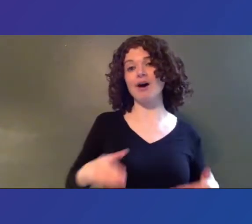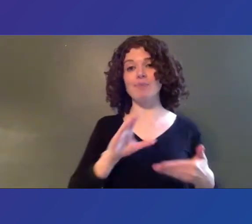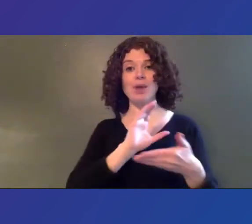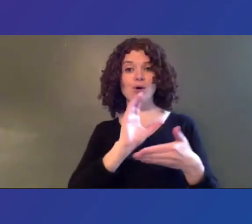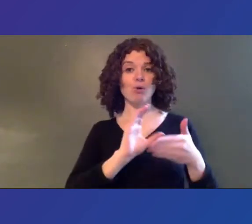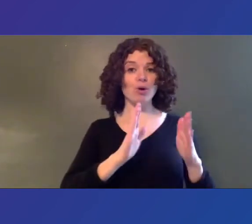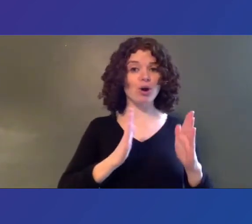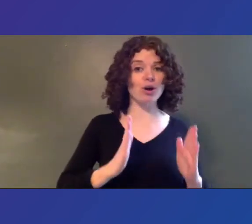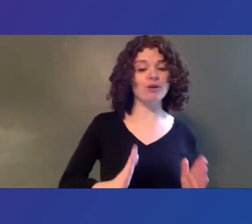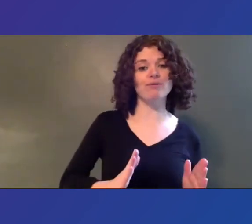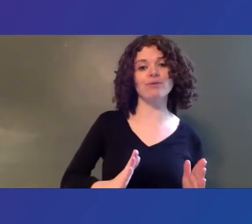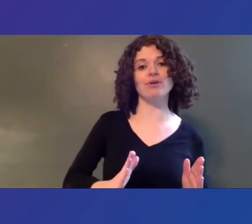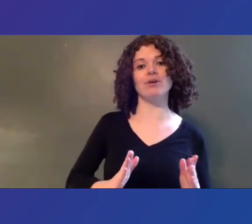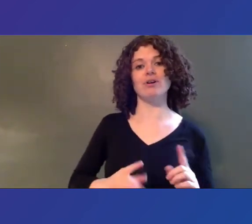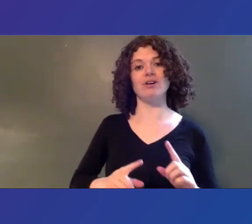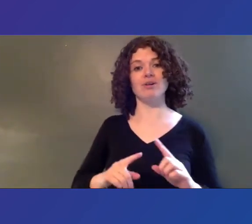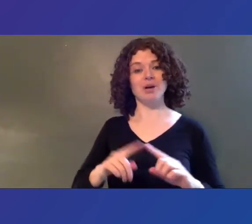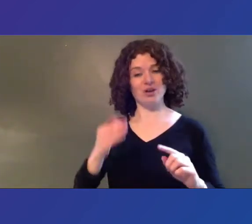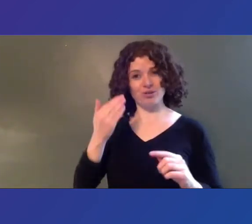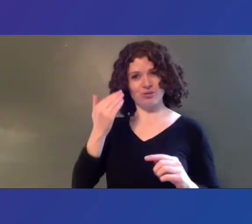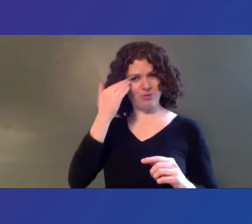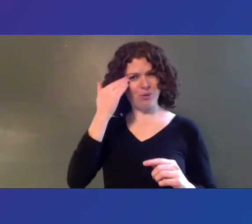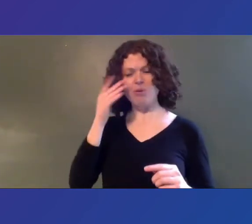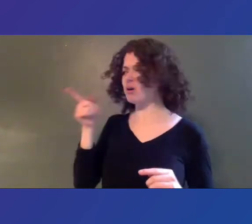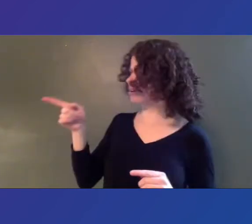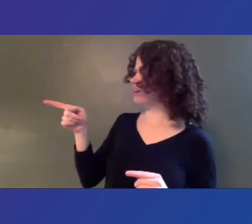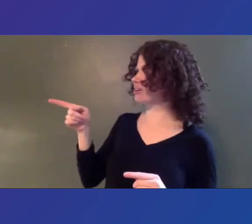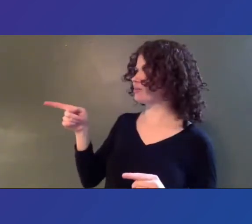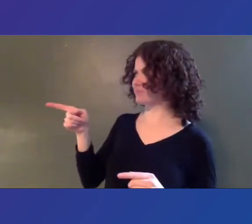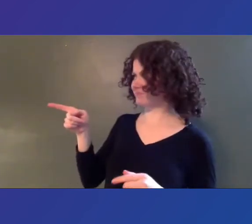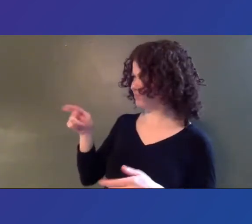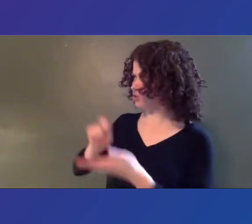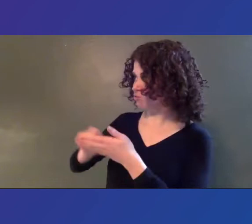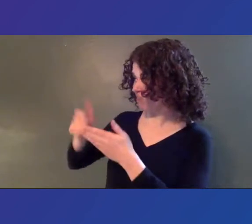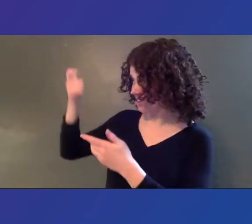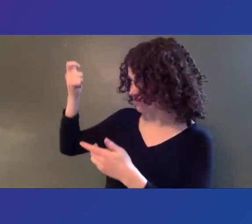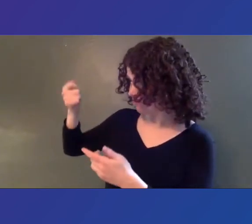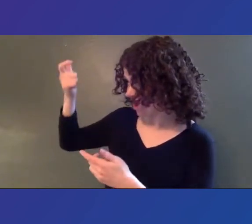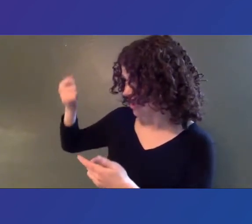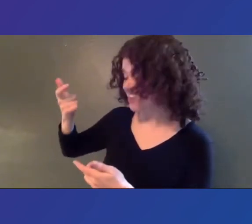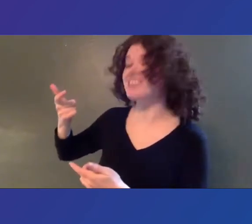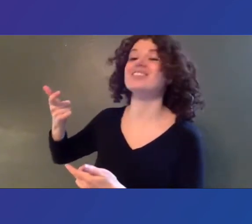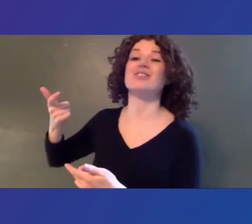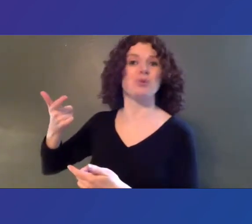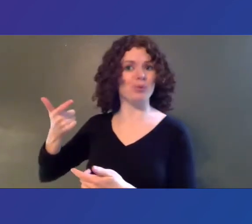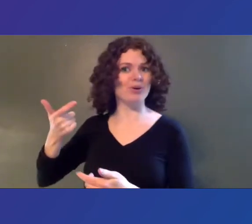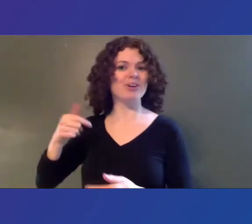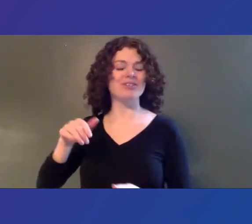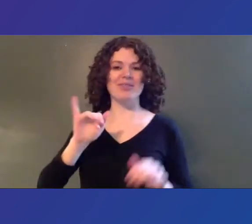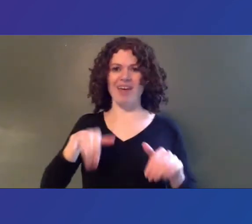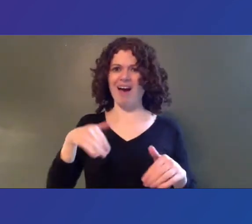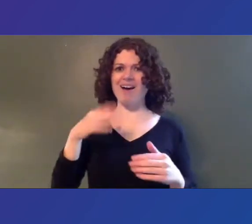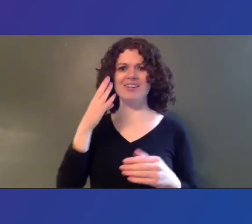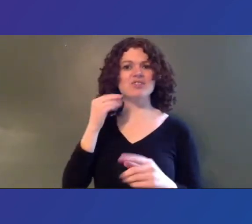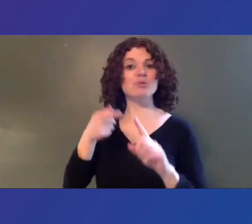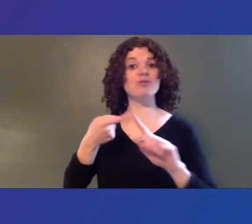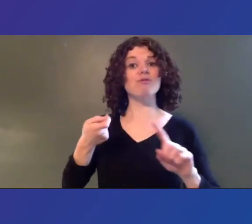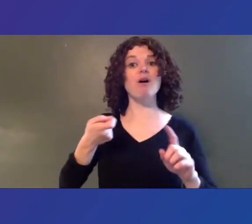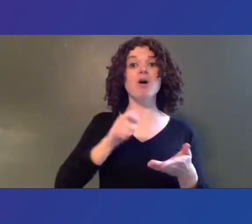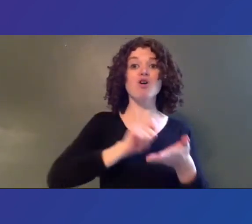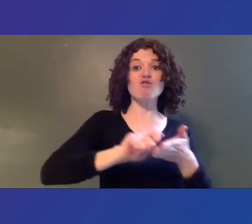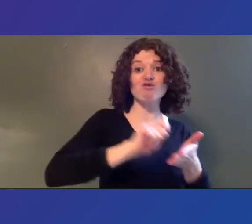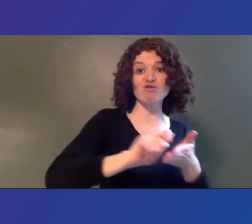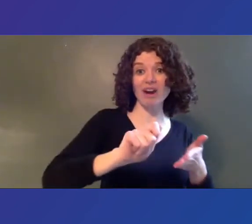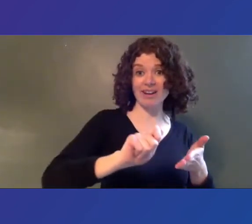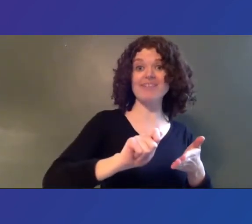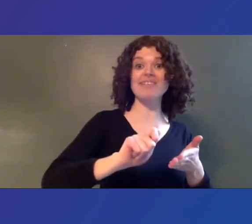but I'm sure you've had to write grants. I mean, I've had to do a few applications where I've had to write essays and whatnot. So to develop your writing